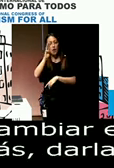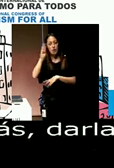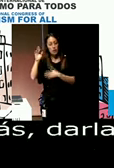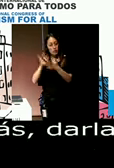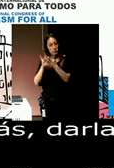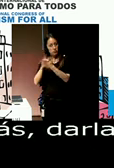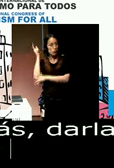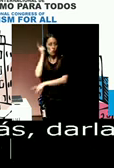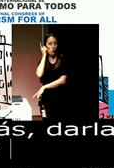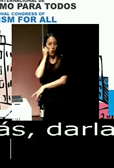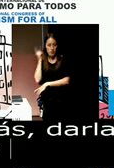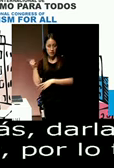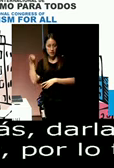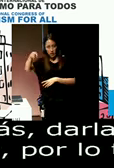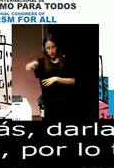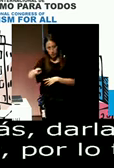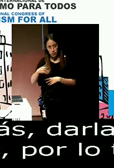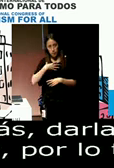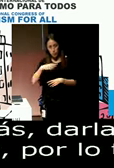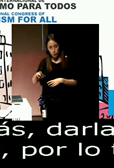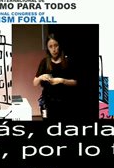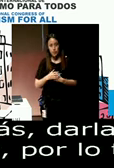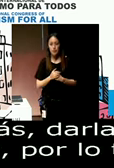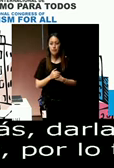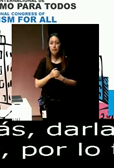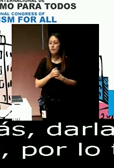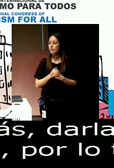The website is participatory in the sense that